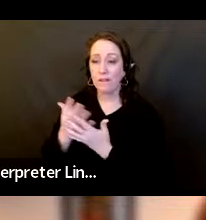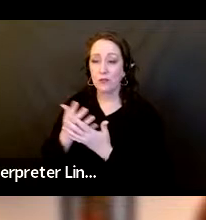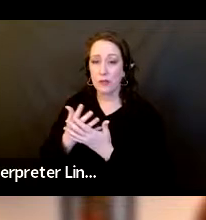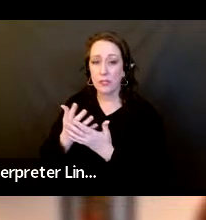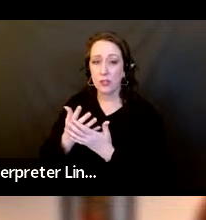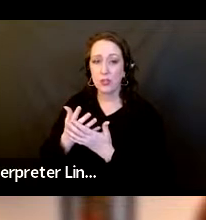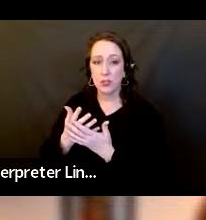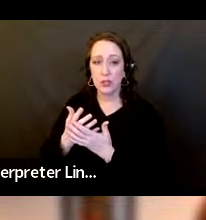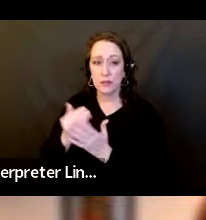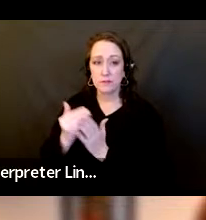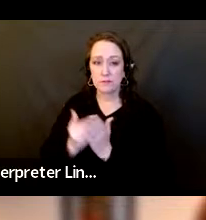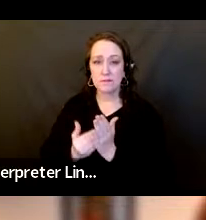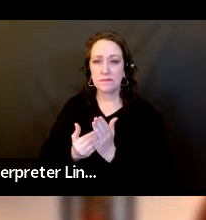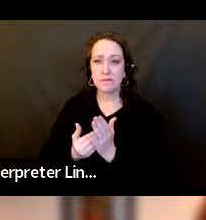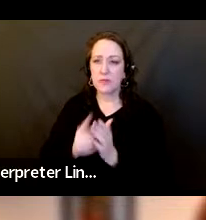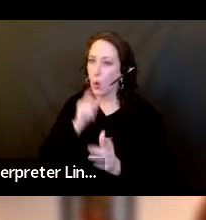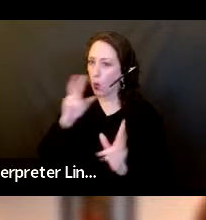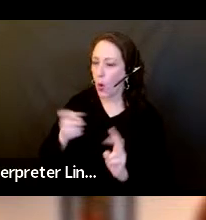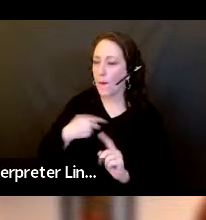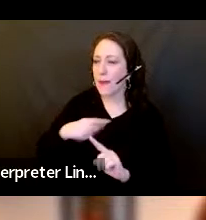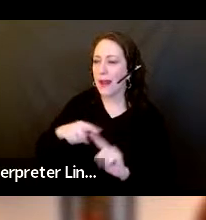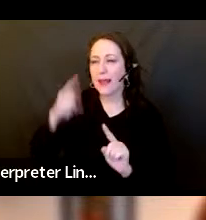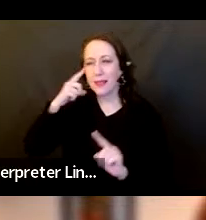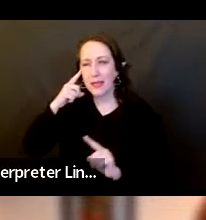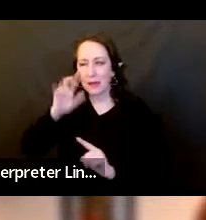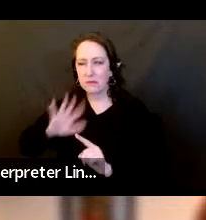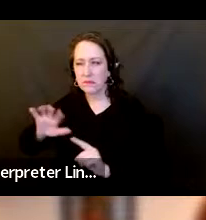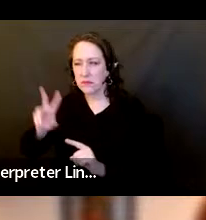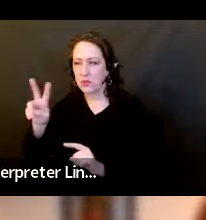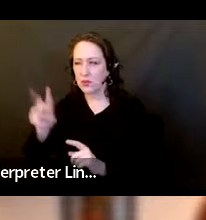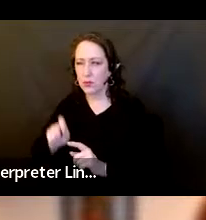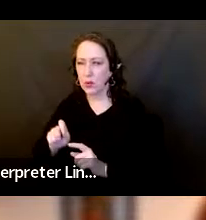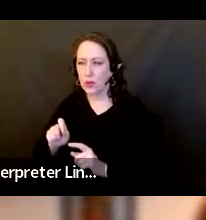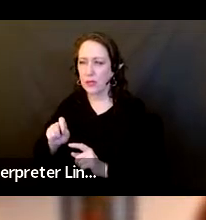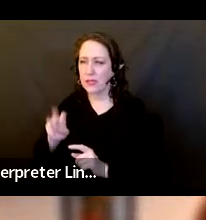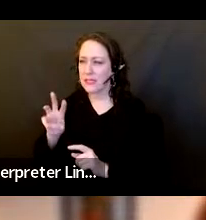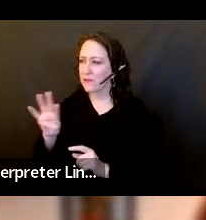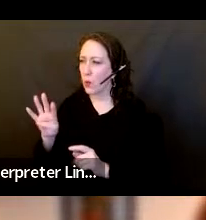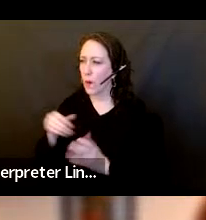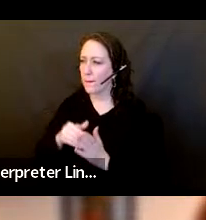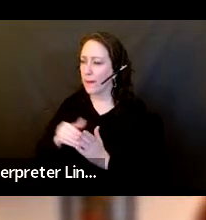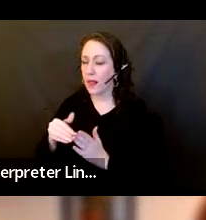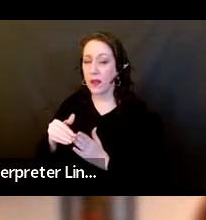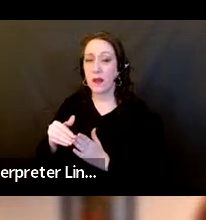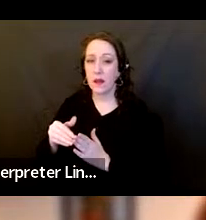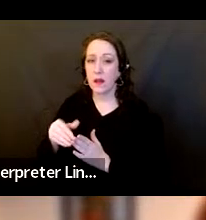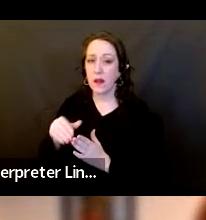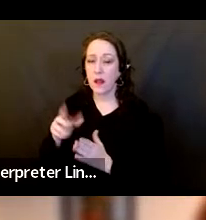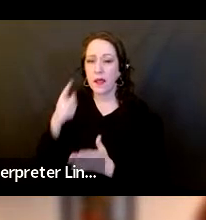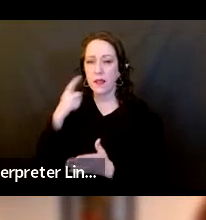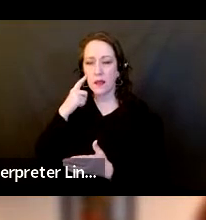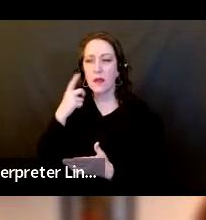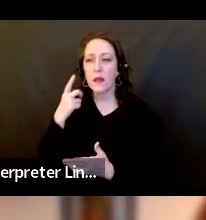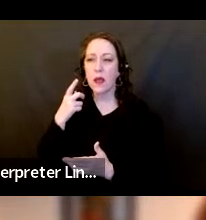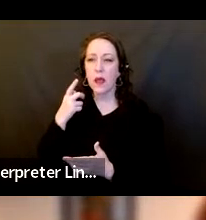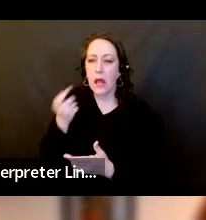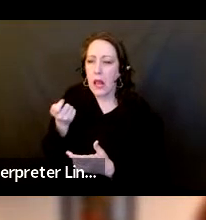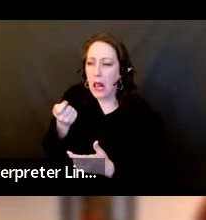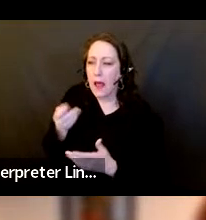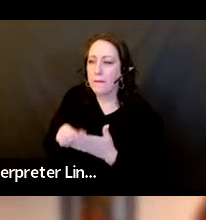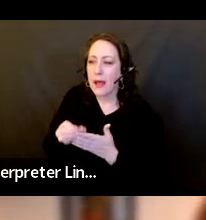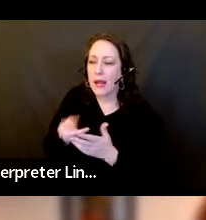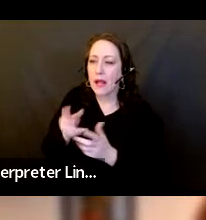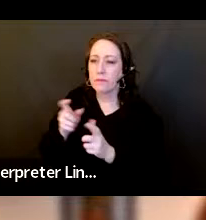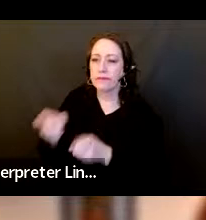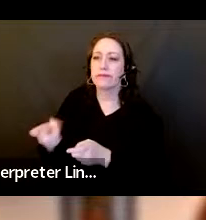that I believe, don't quote me, but I can check. I think it was about 2.64 million. There was a handful of funds that were